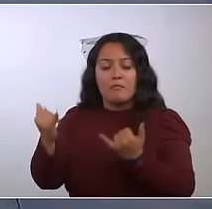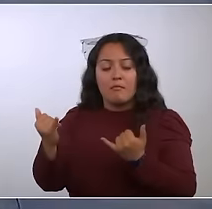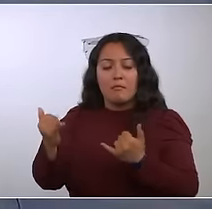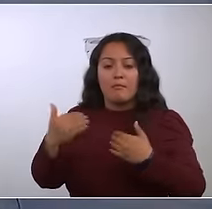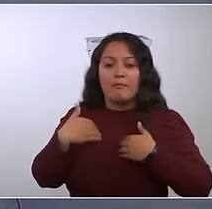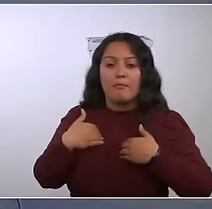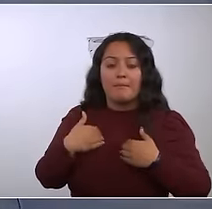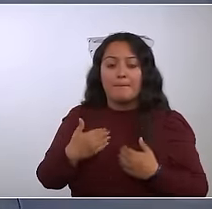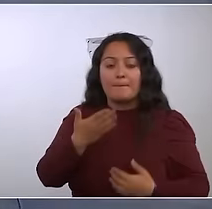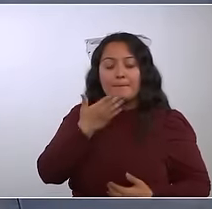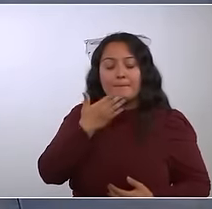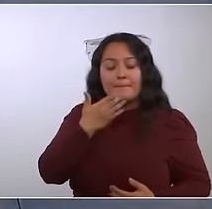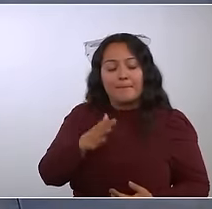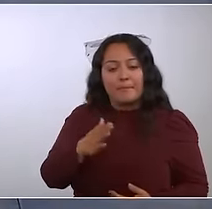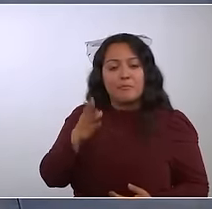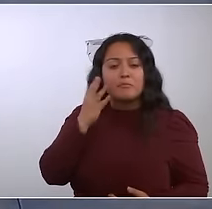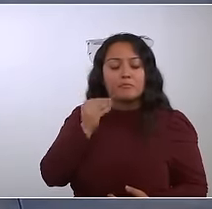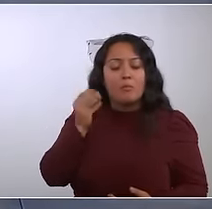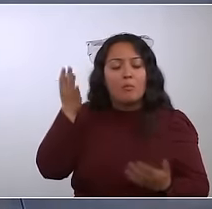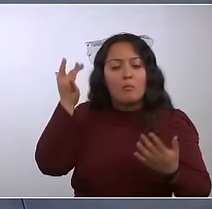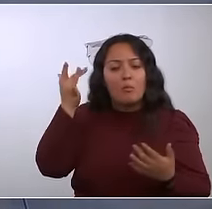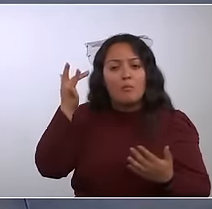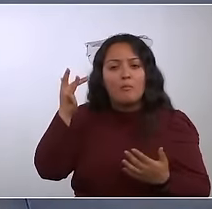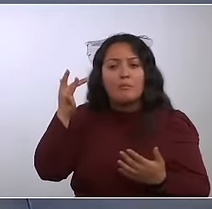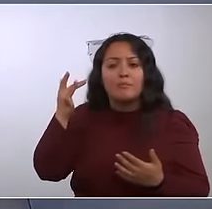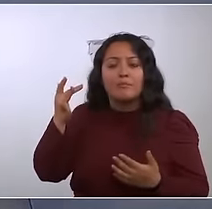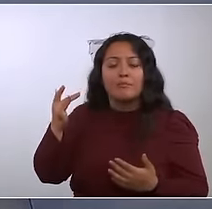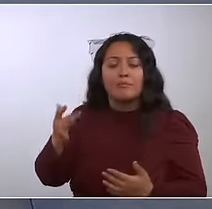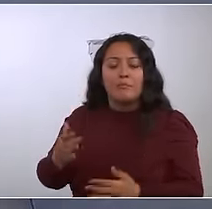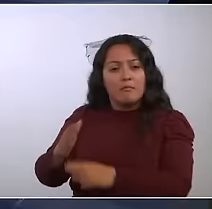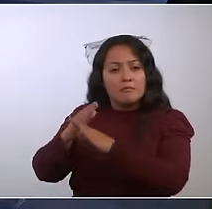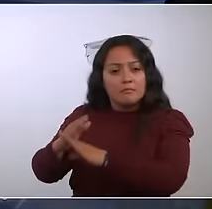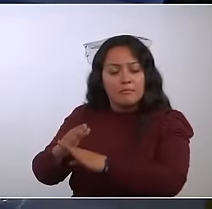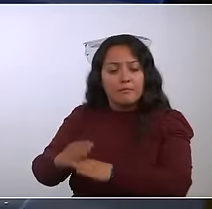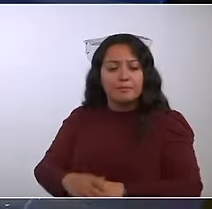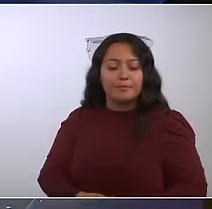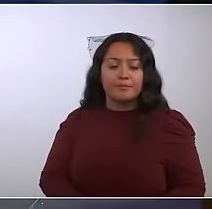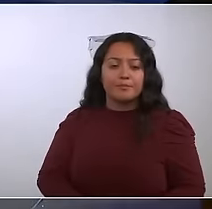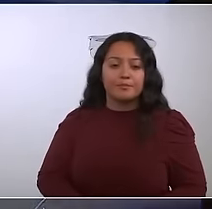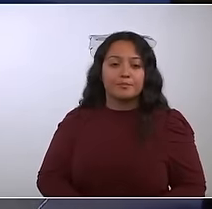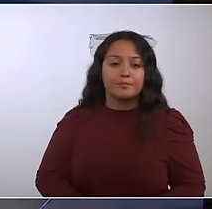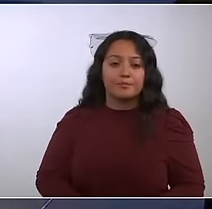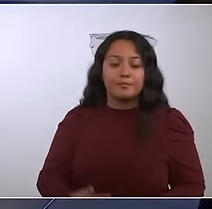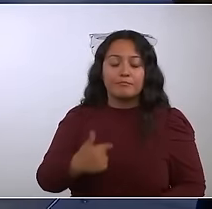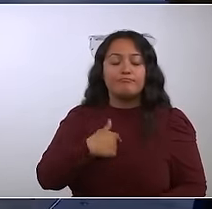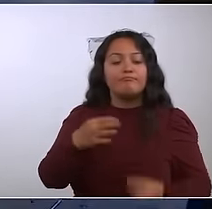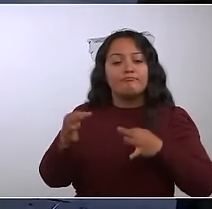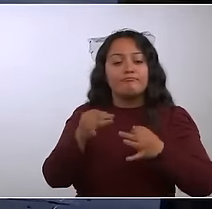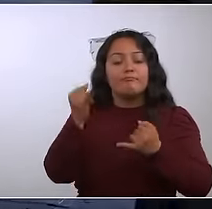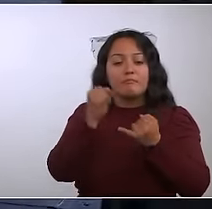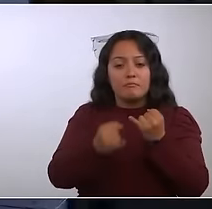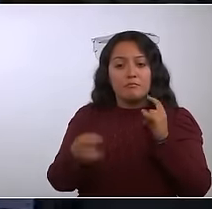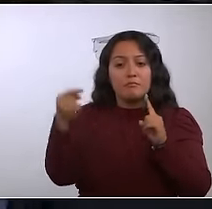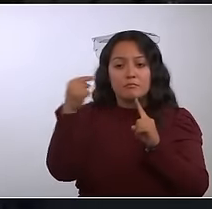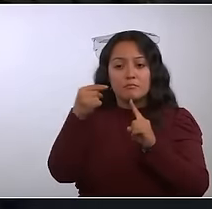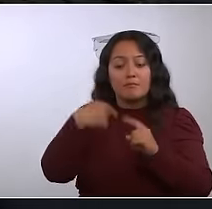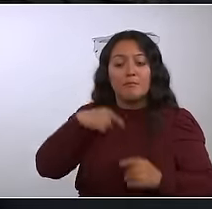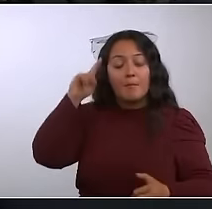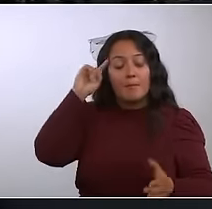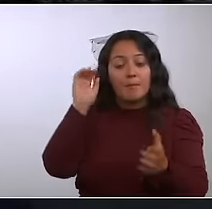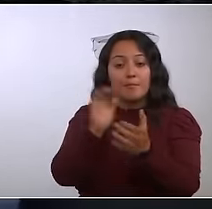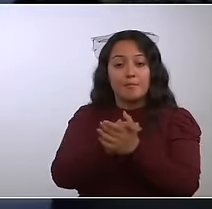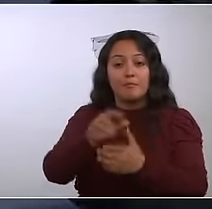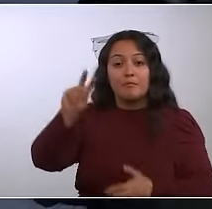Porque fueron criticados. Why were they being attacked? Porque fueron atacados. But it takes me to this last point. Pero esto me lleva al último punto. I believe